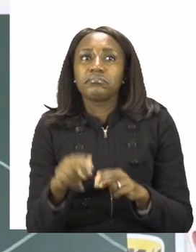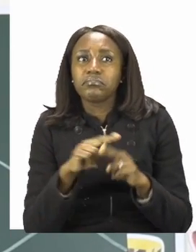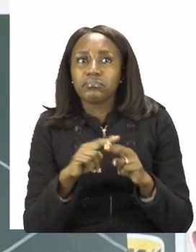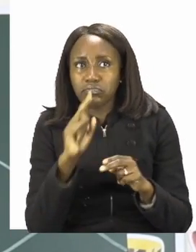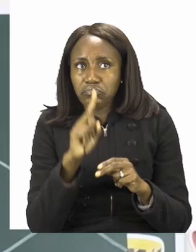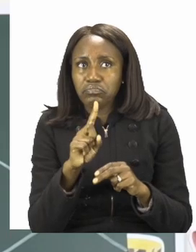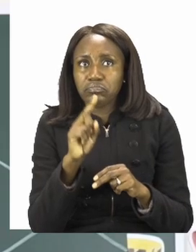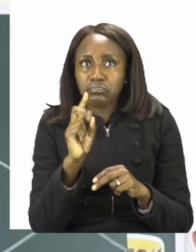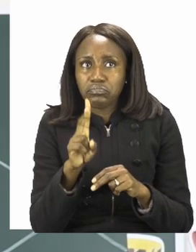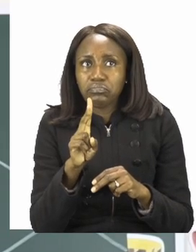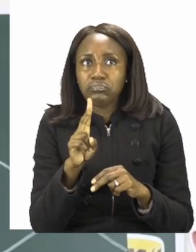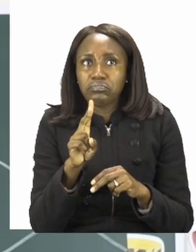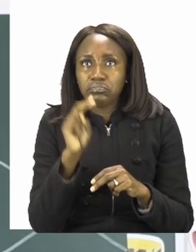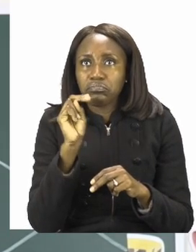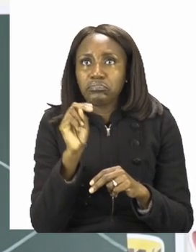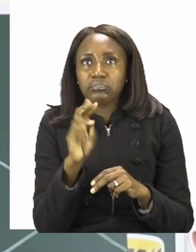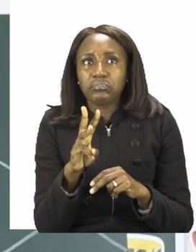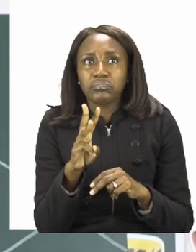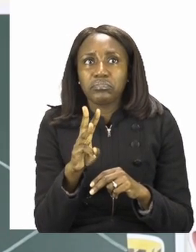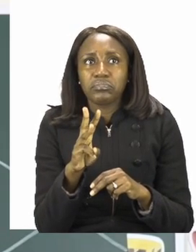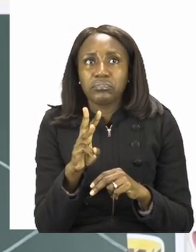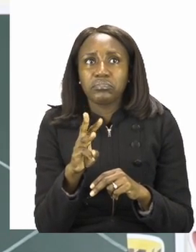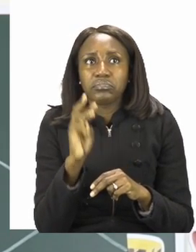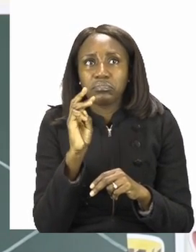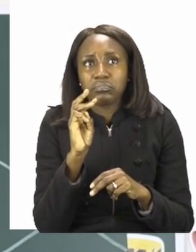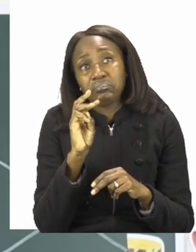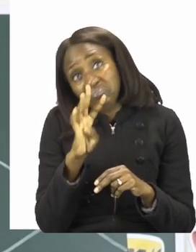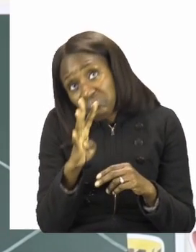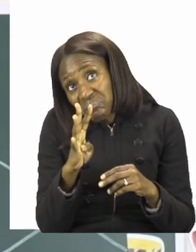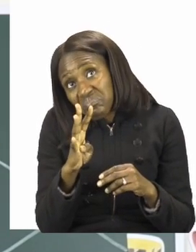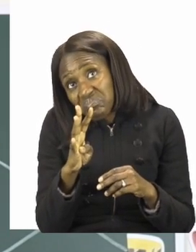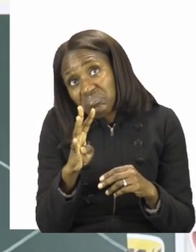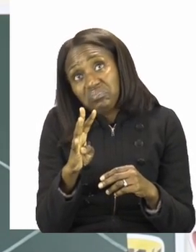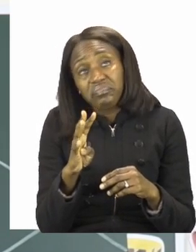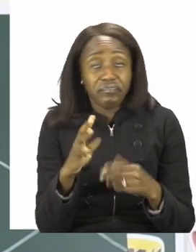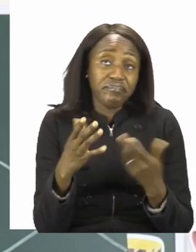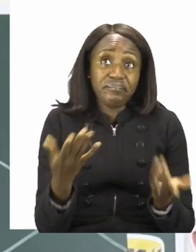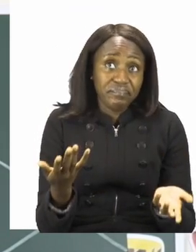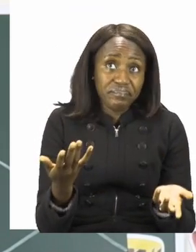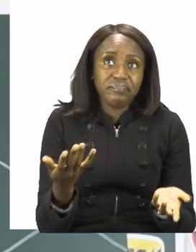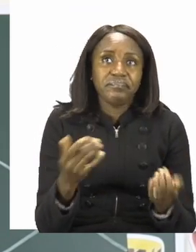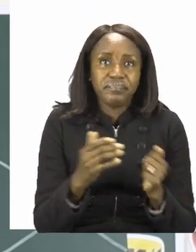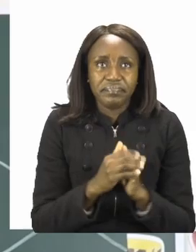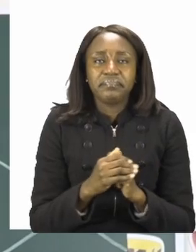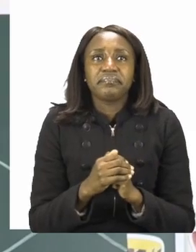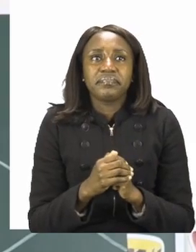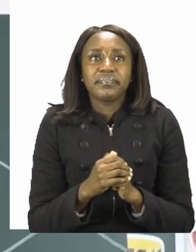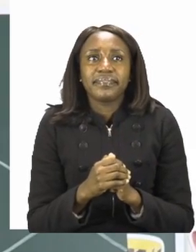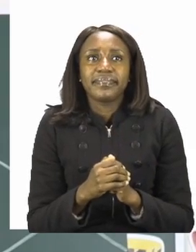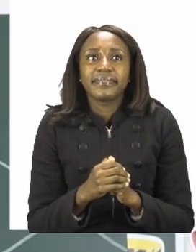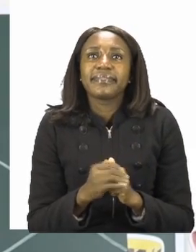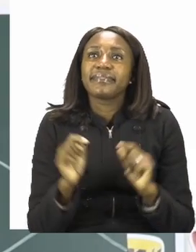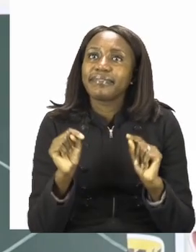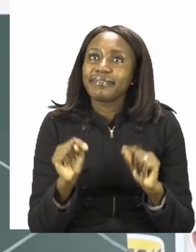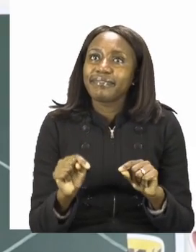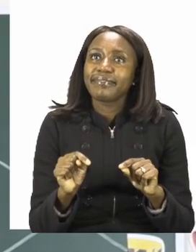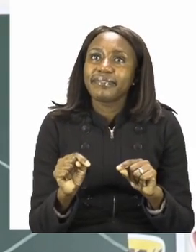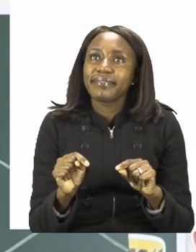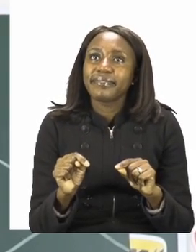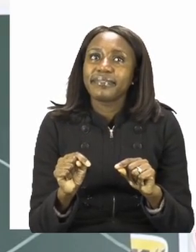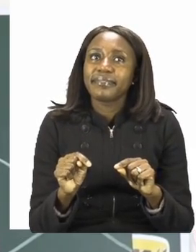1, 2, 3, or 4. So if we're going to do